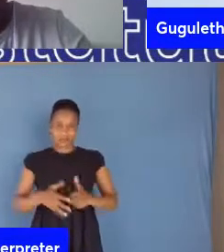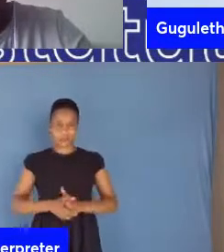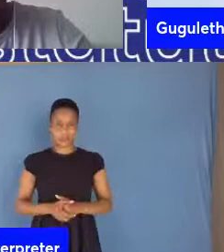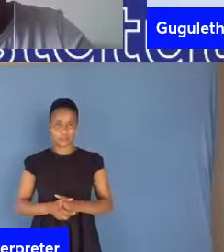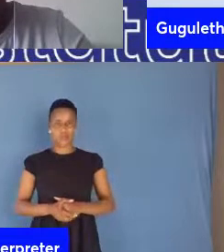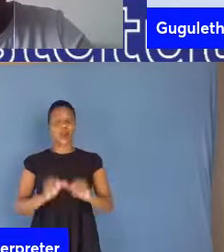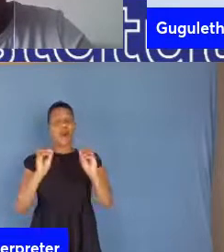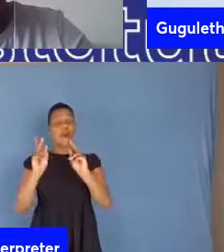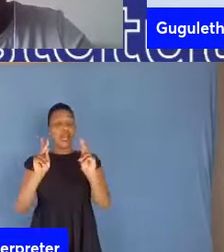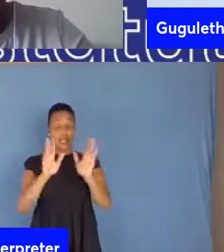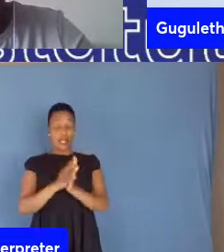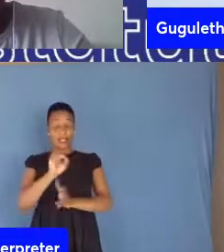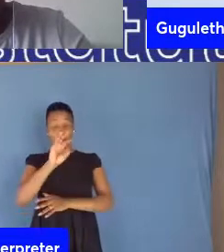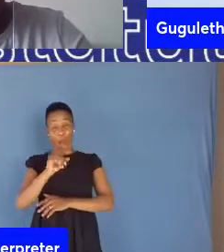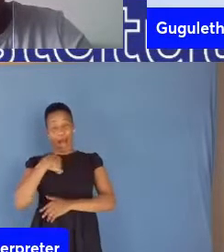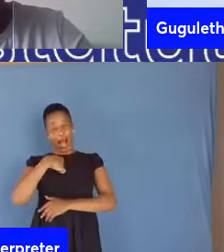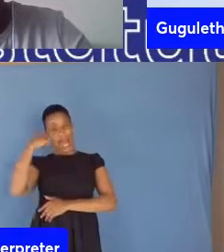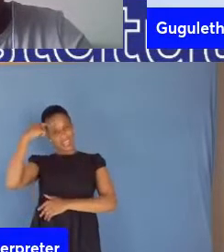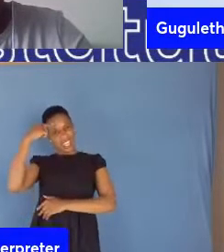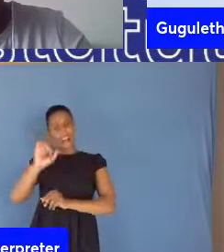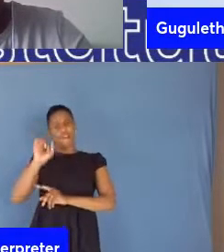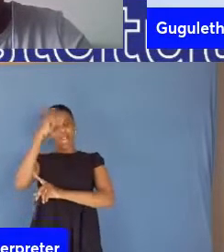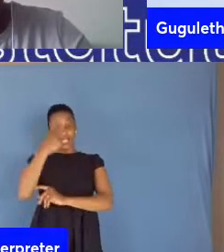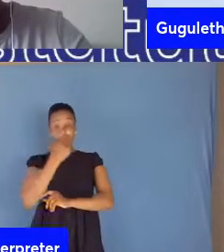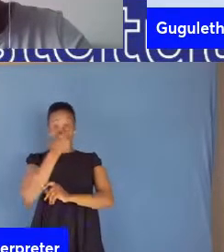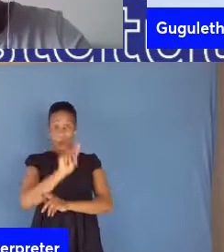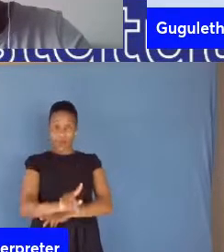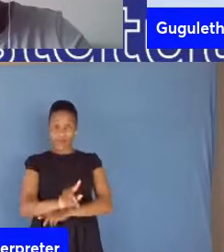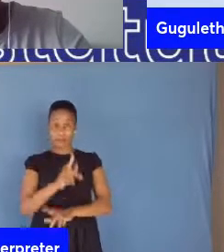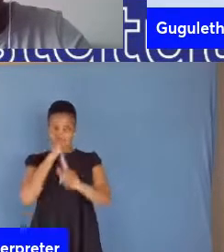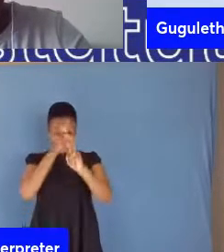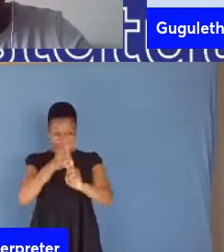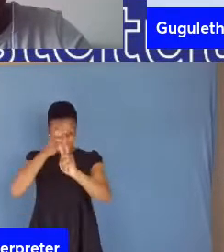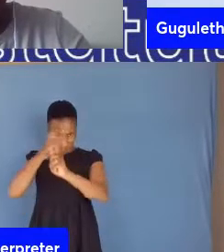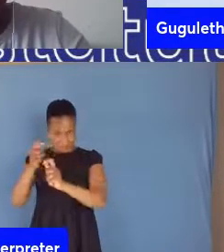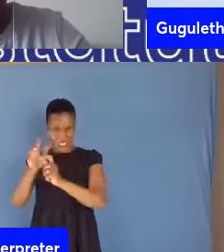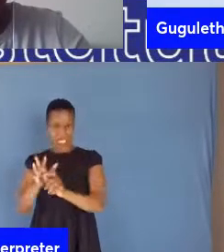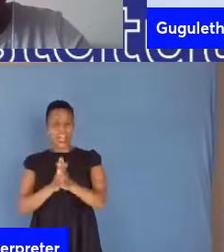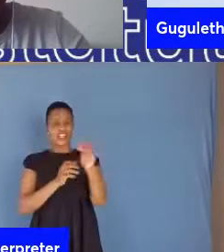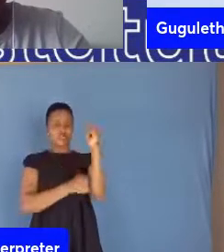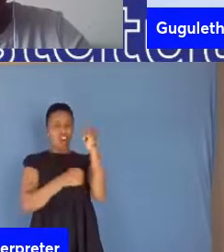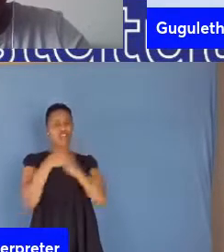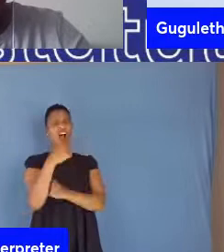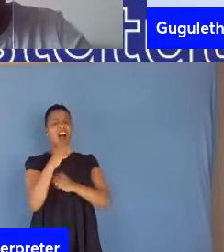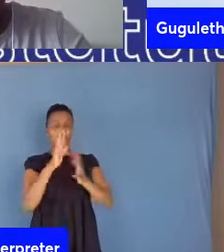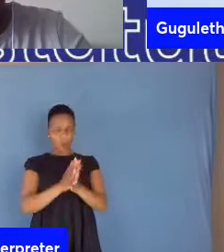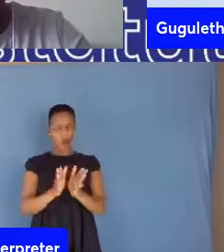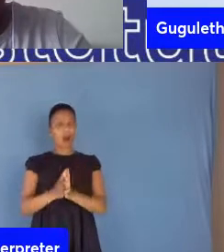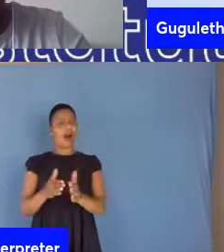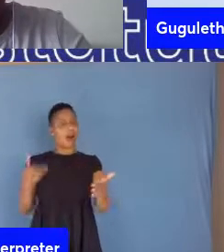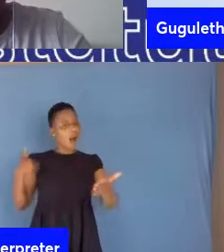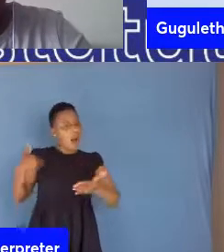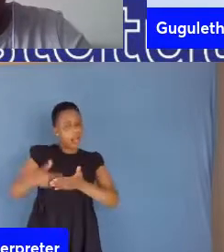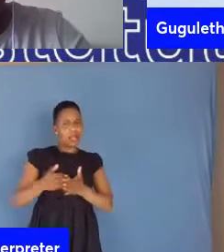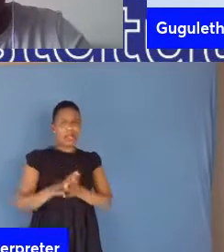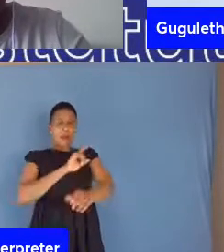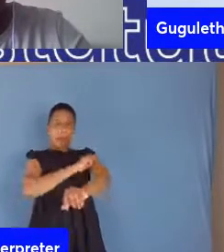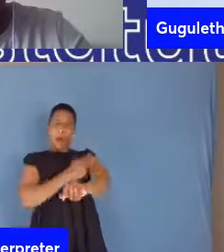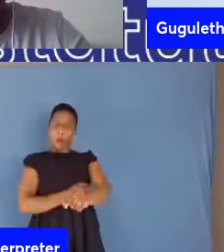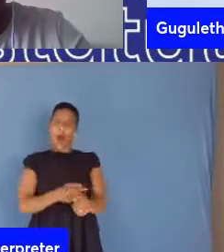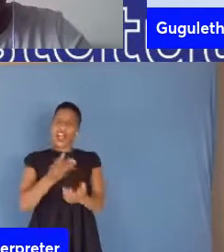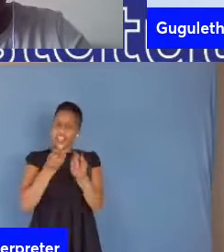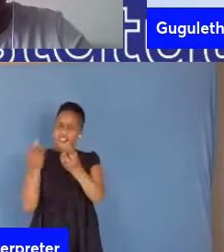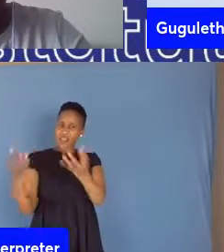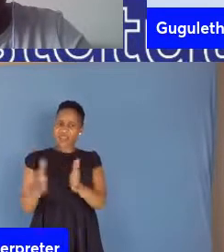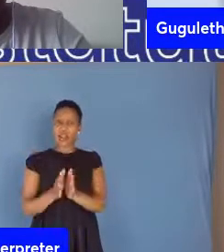Okay, so I think firstly it's recognizing structurally what power has been given to certain people in said society. So